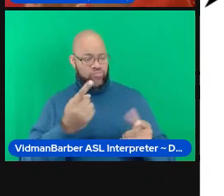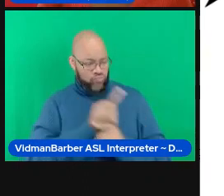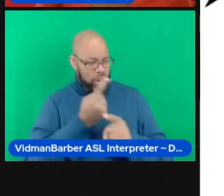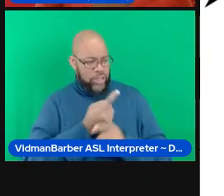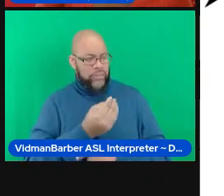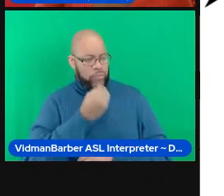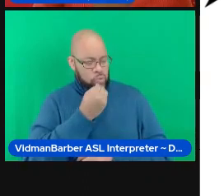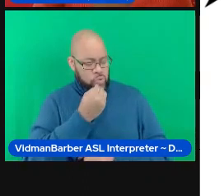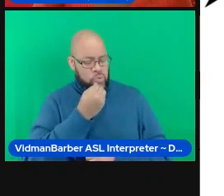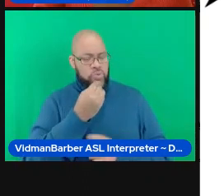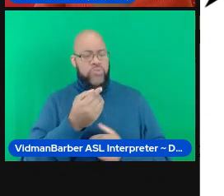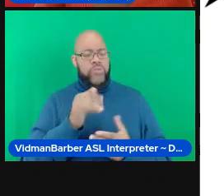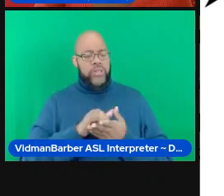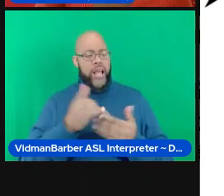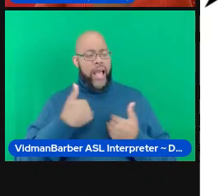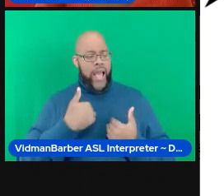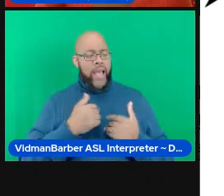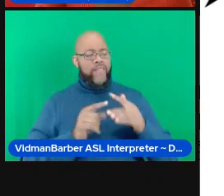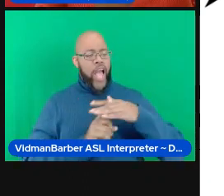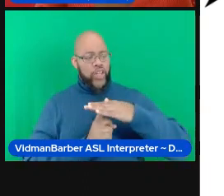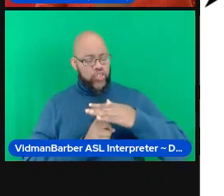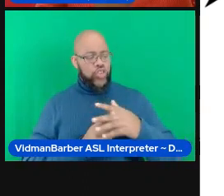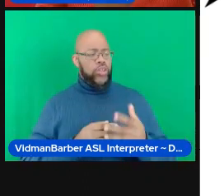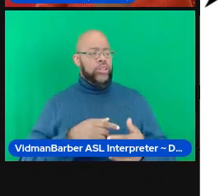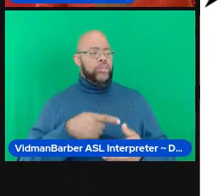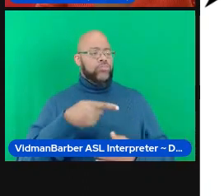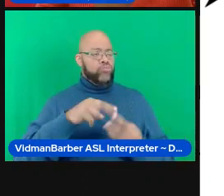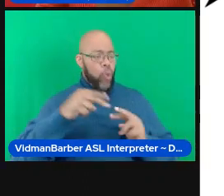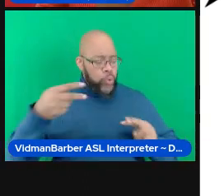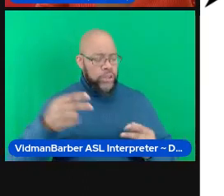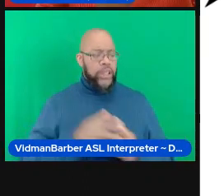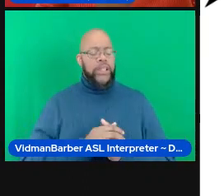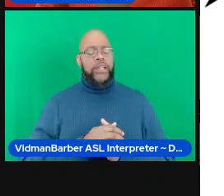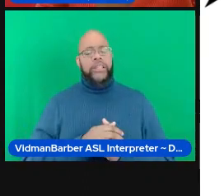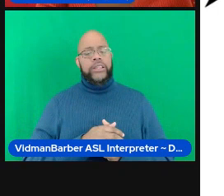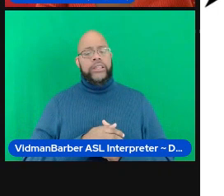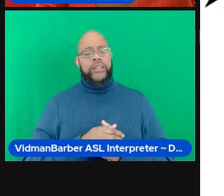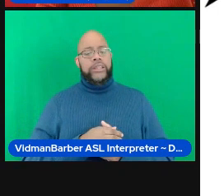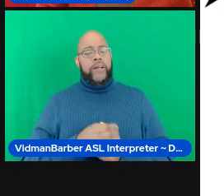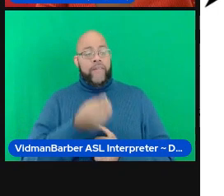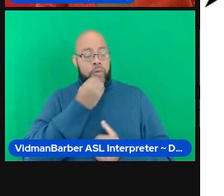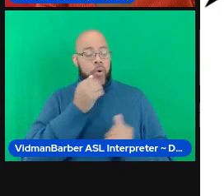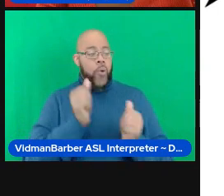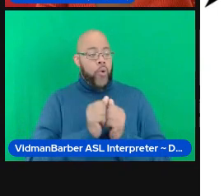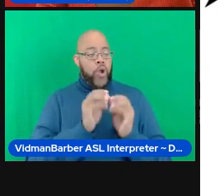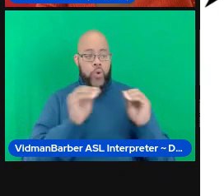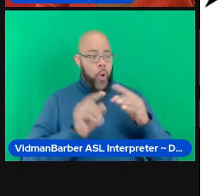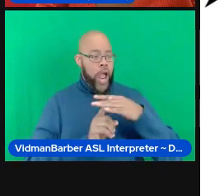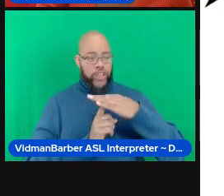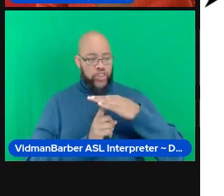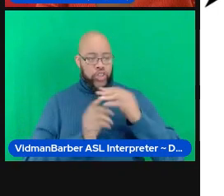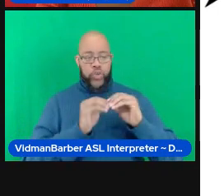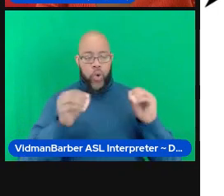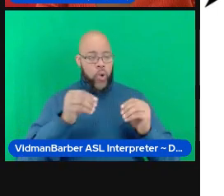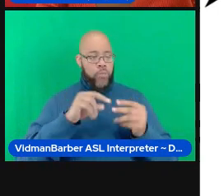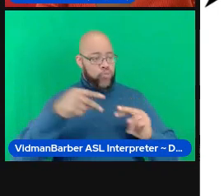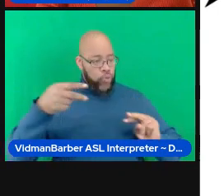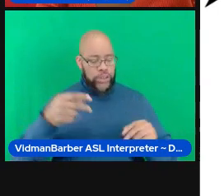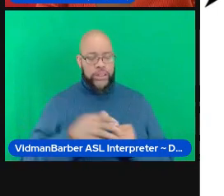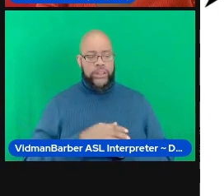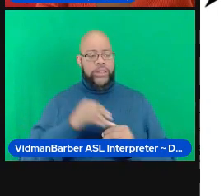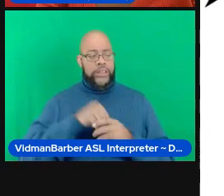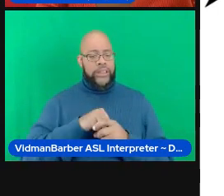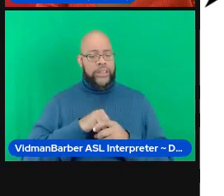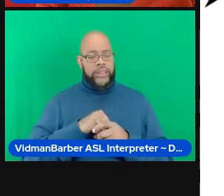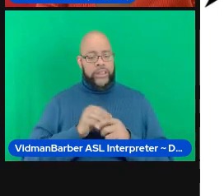has dietary antigen, dietary proteins, or a diet with no antigen and no proteins in the